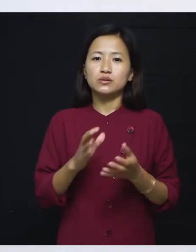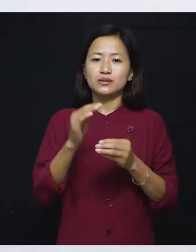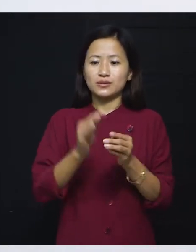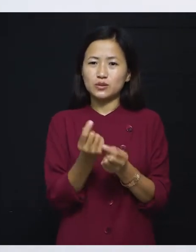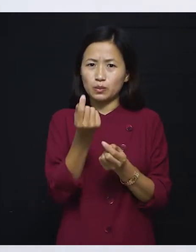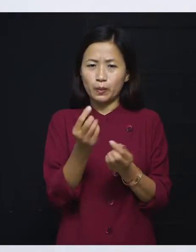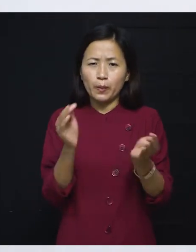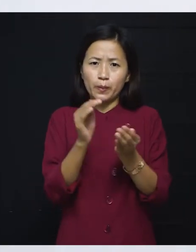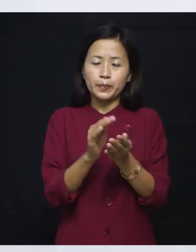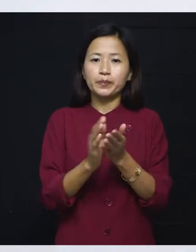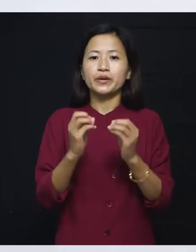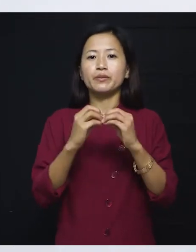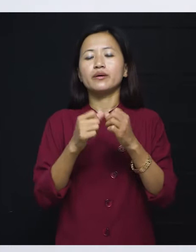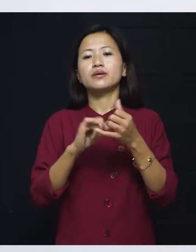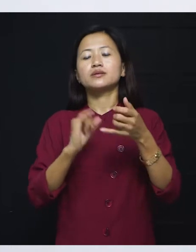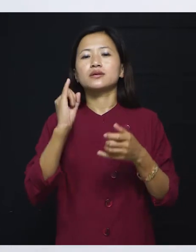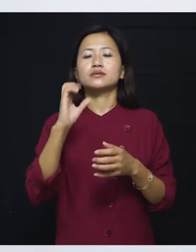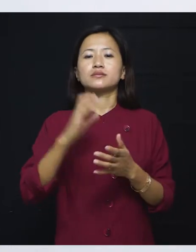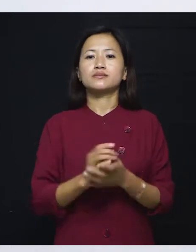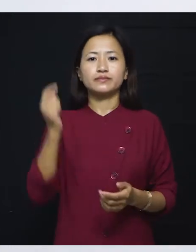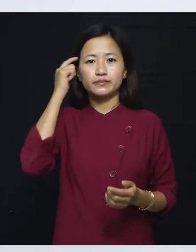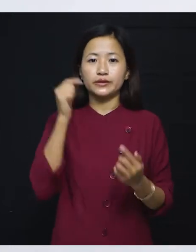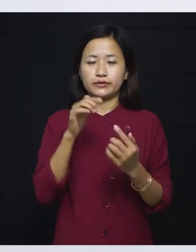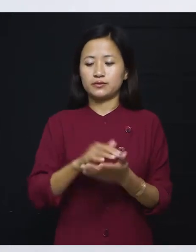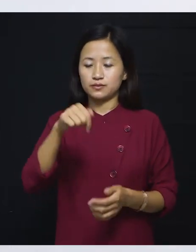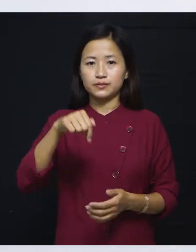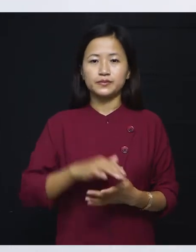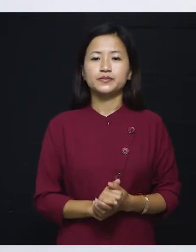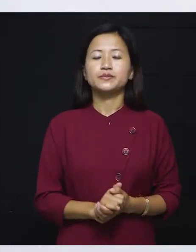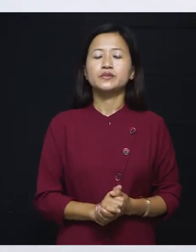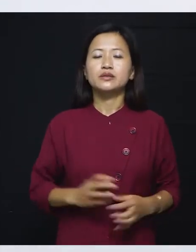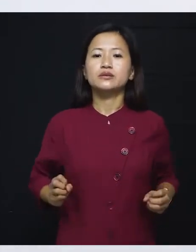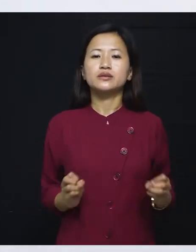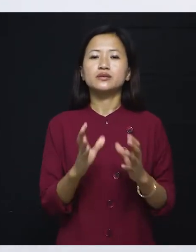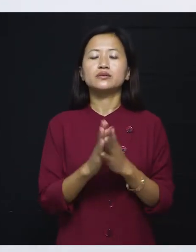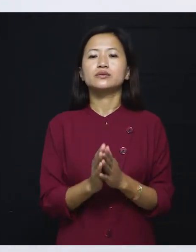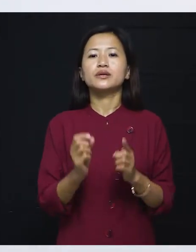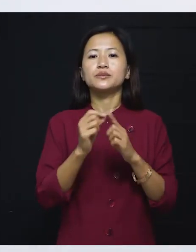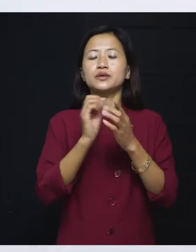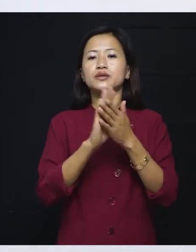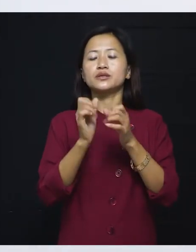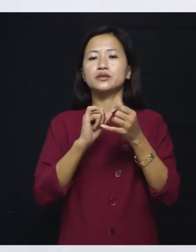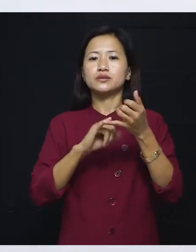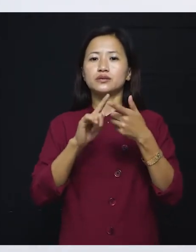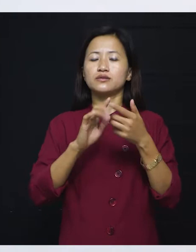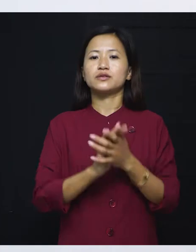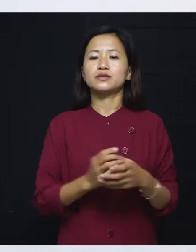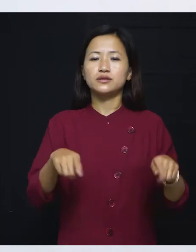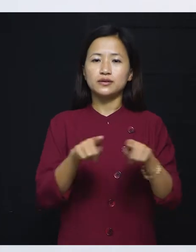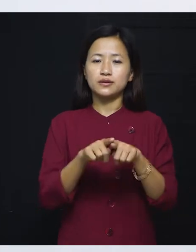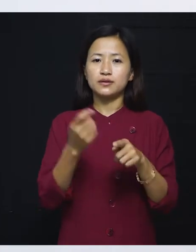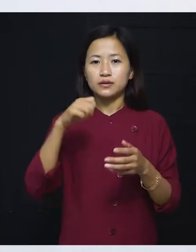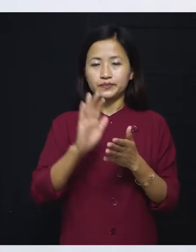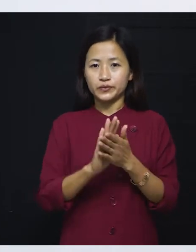grammar. So I want all of you to pay your attention here. Okay, we are starting with the phrase and the clause. Okay, the